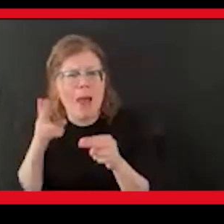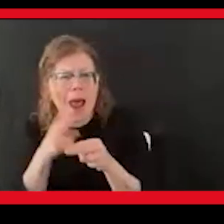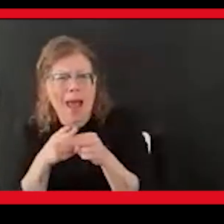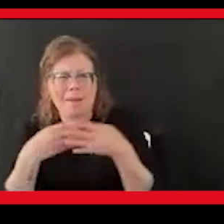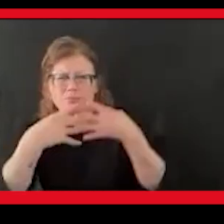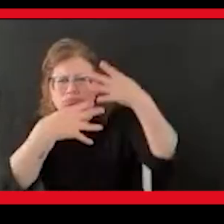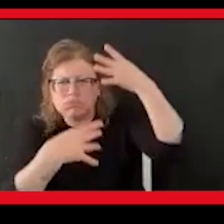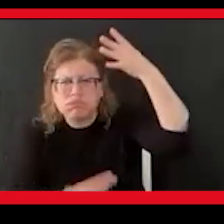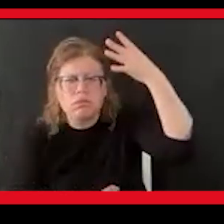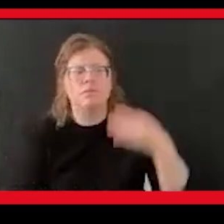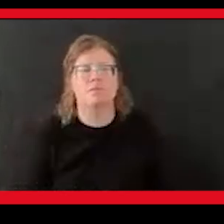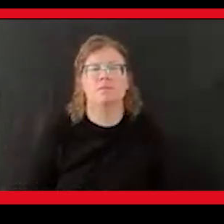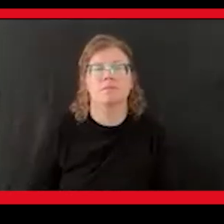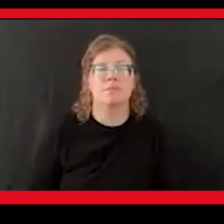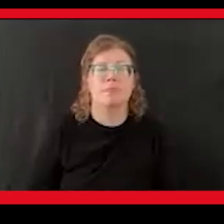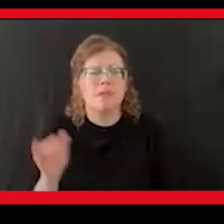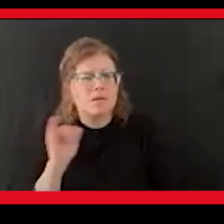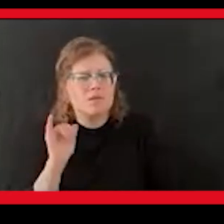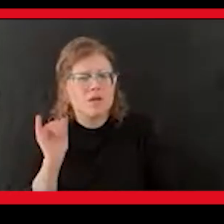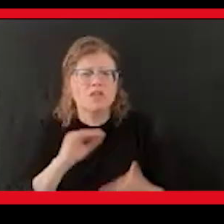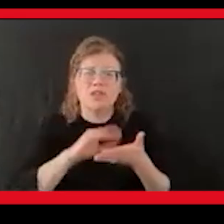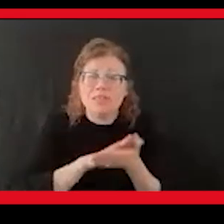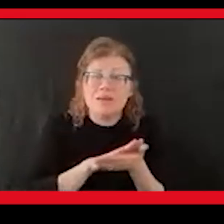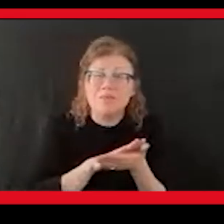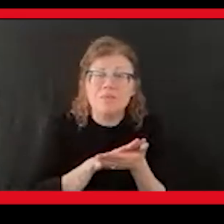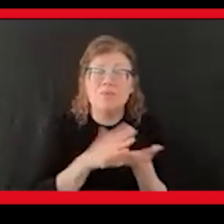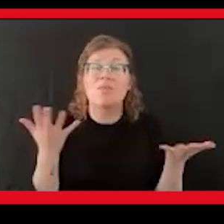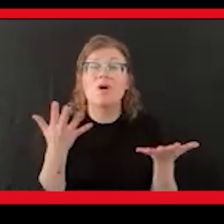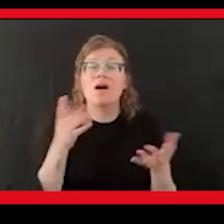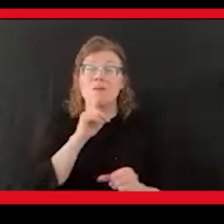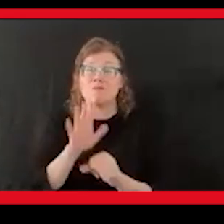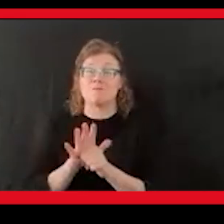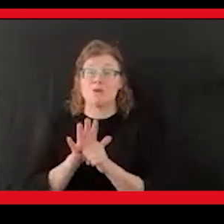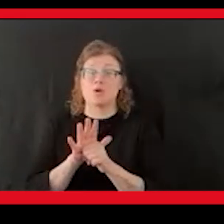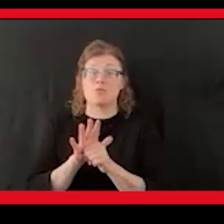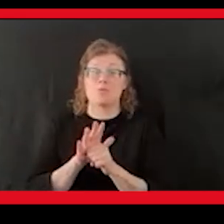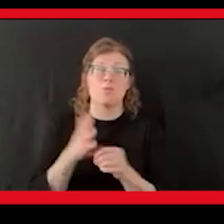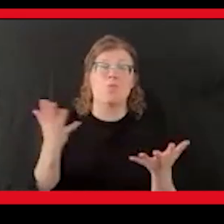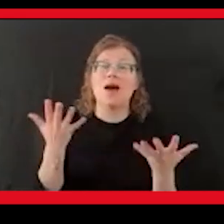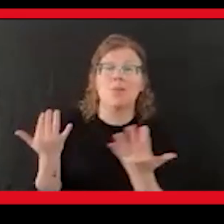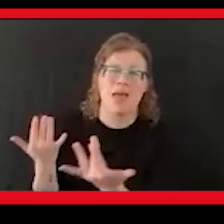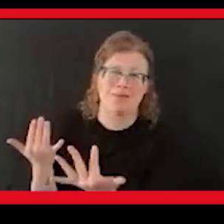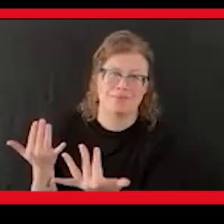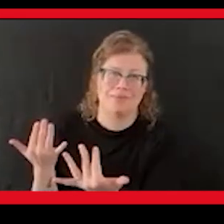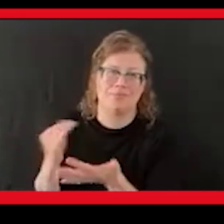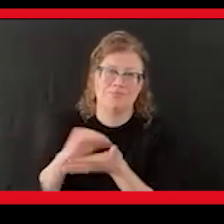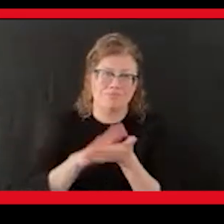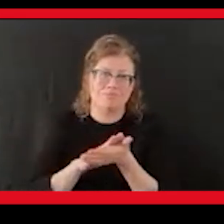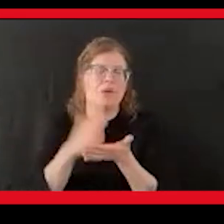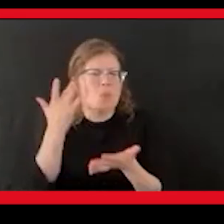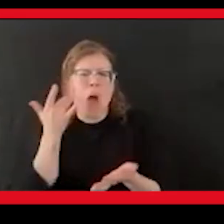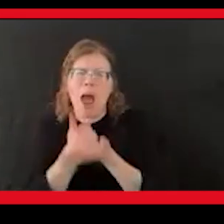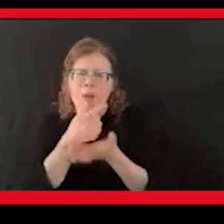or pending. Not everything can be confirmed at an application stage, so it's helpful to also